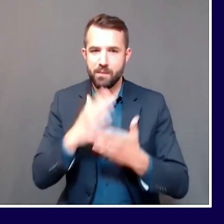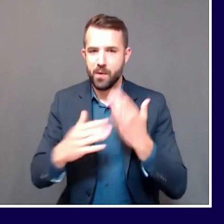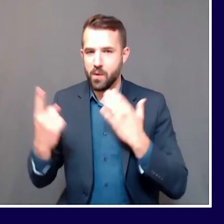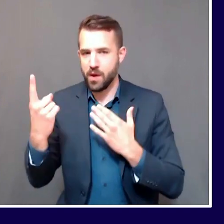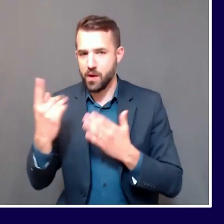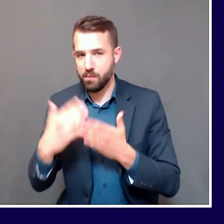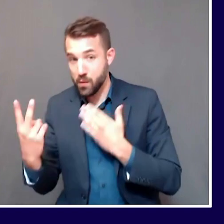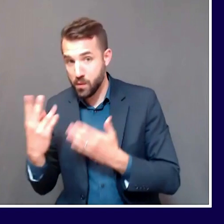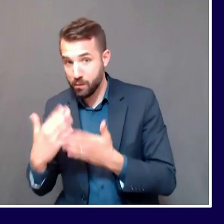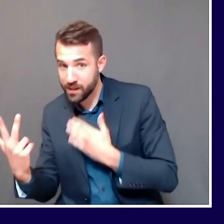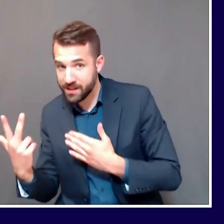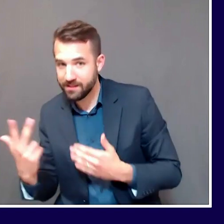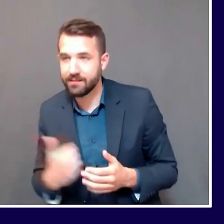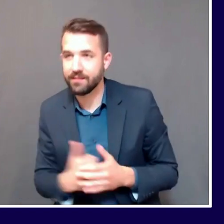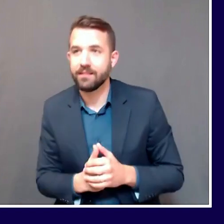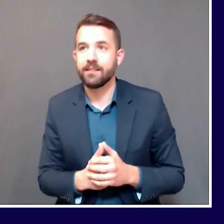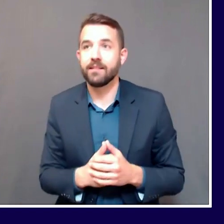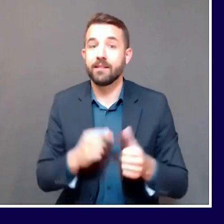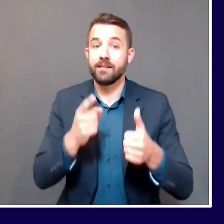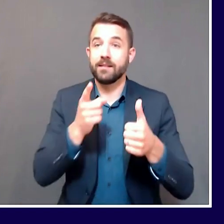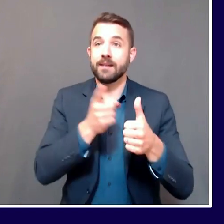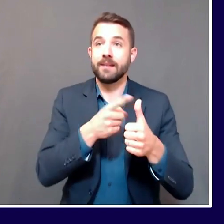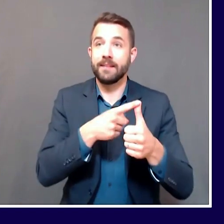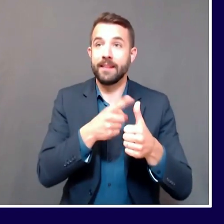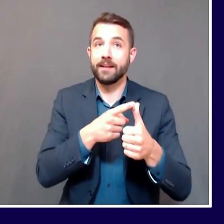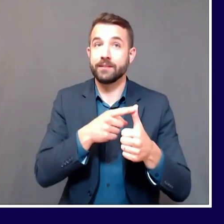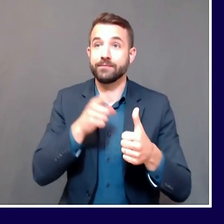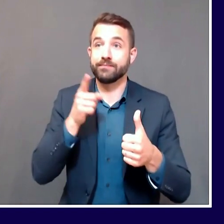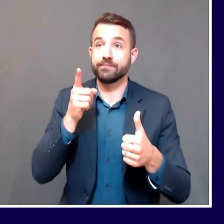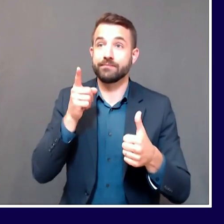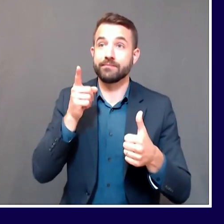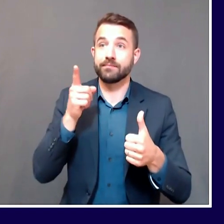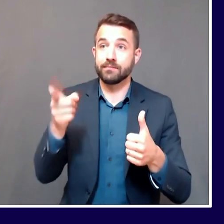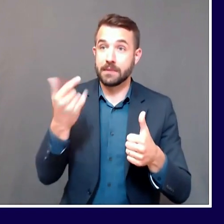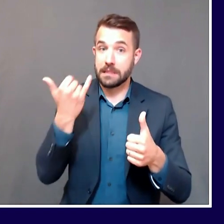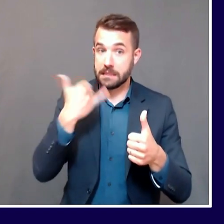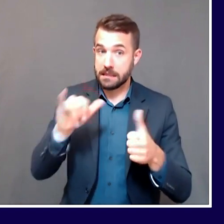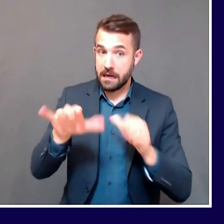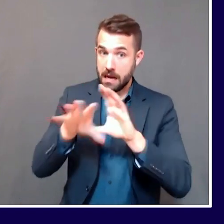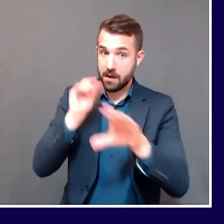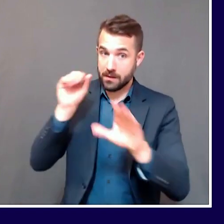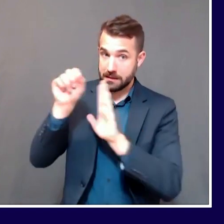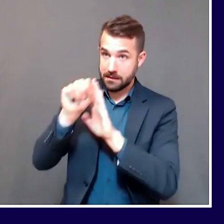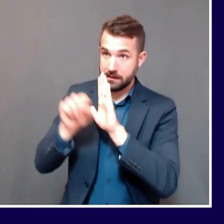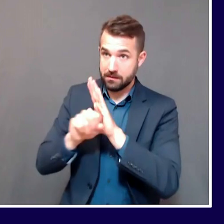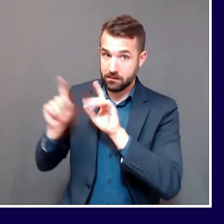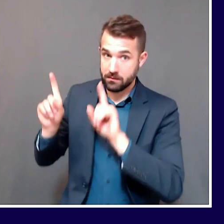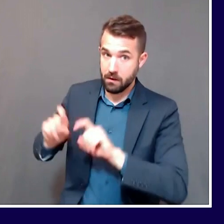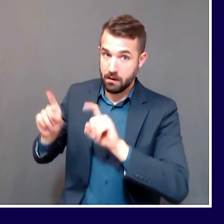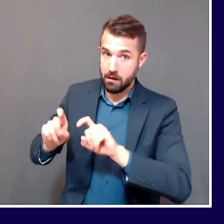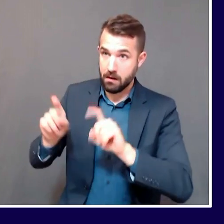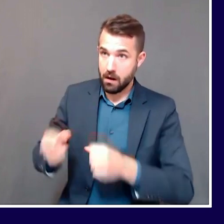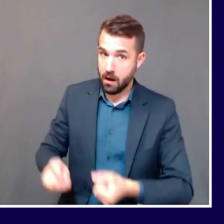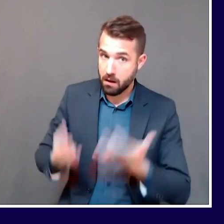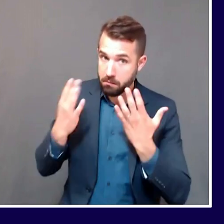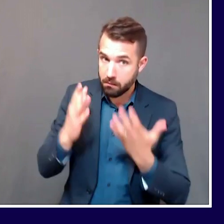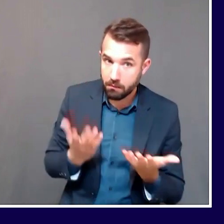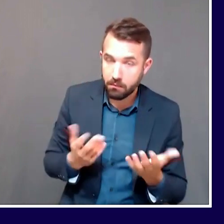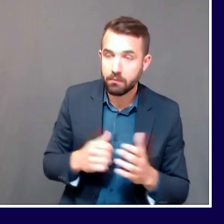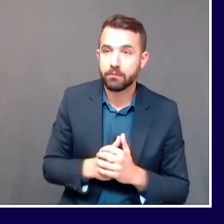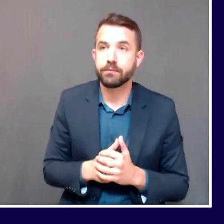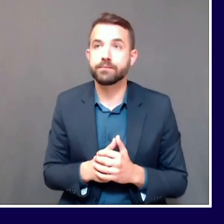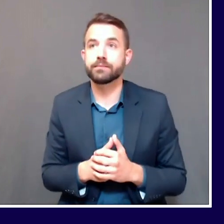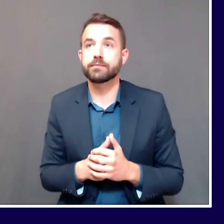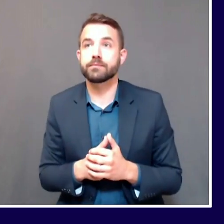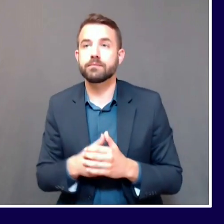continuing to get more people to do testing for out-of-staters coming in? And the second part of that question is, we have a big group of